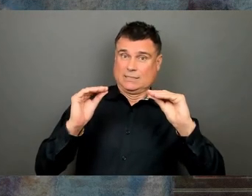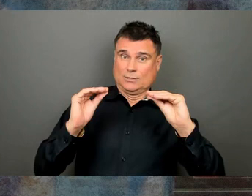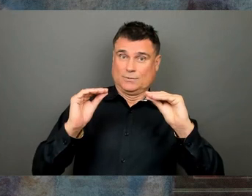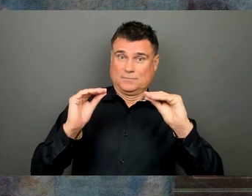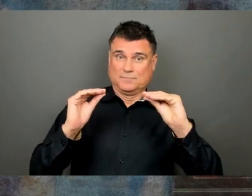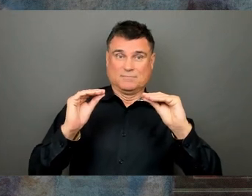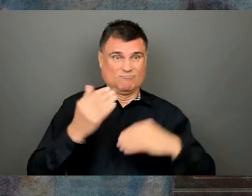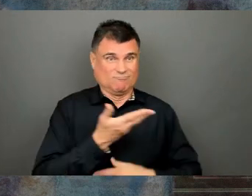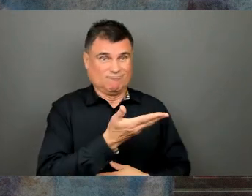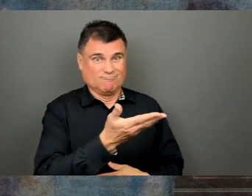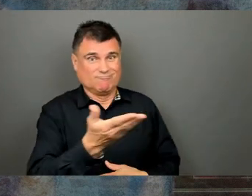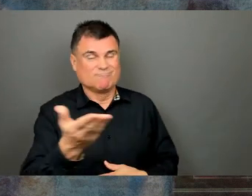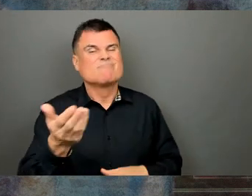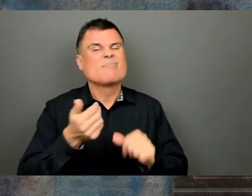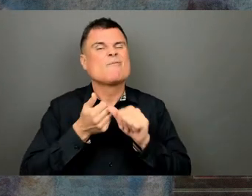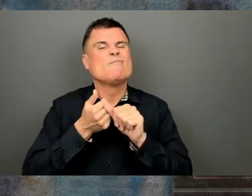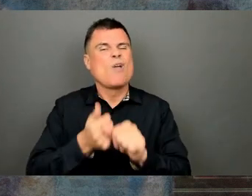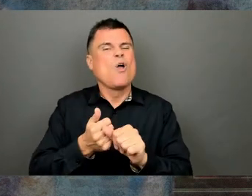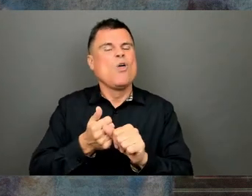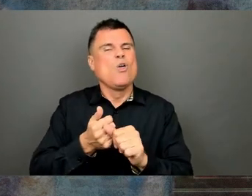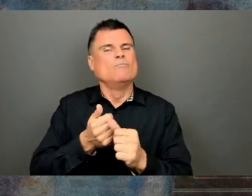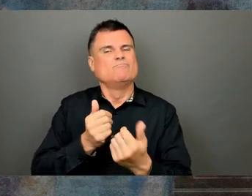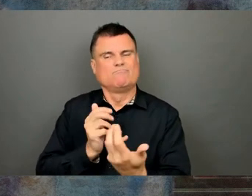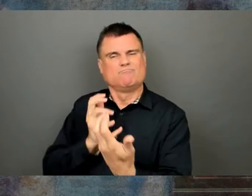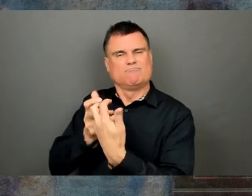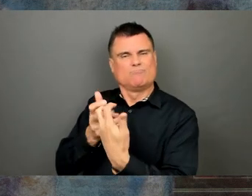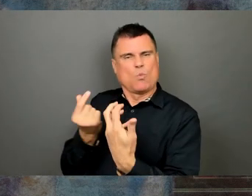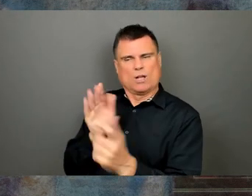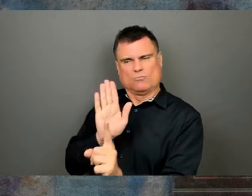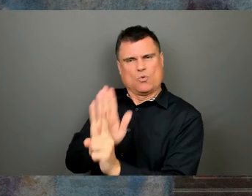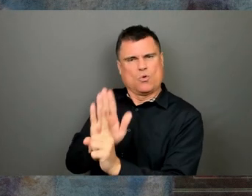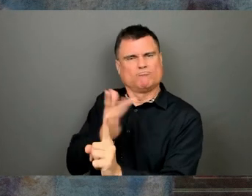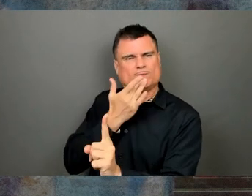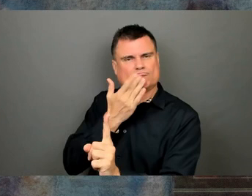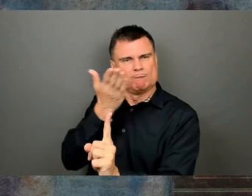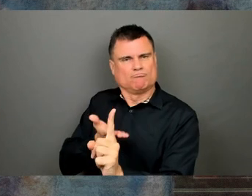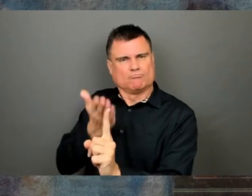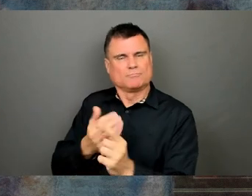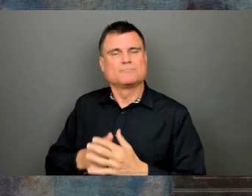Instructions. Follow along in whatever way works best for you.